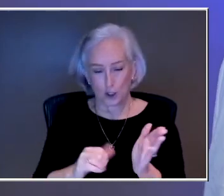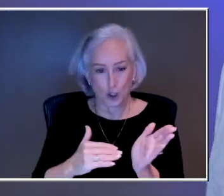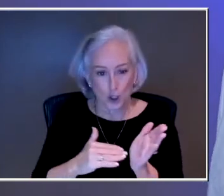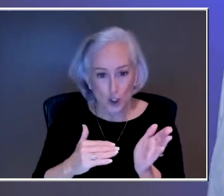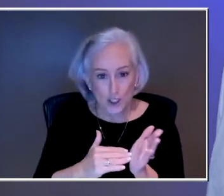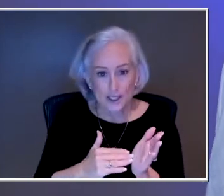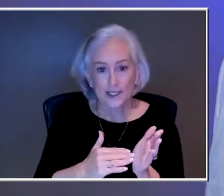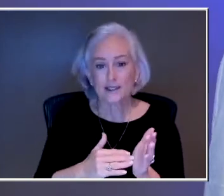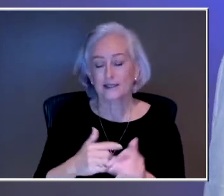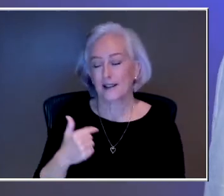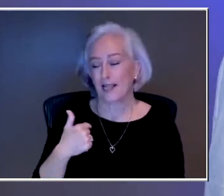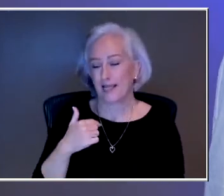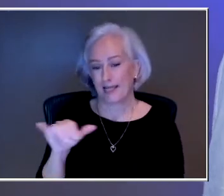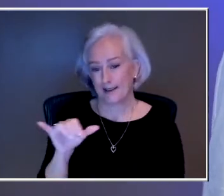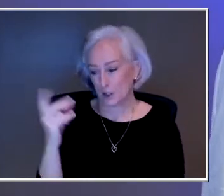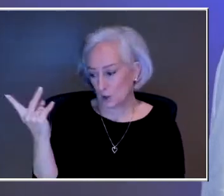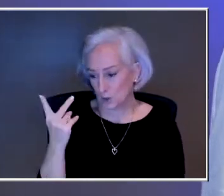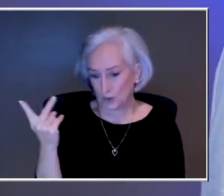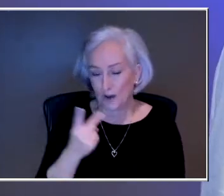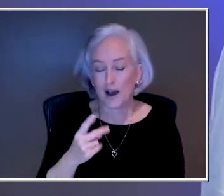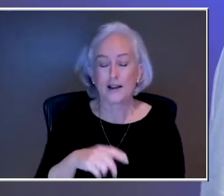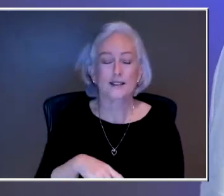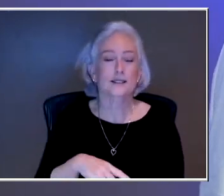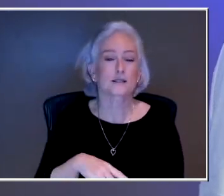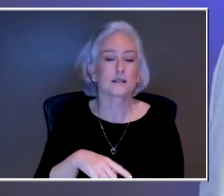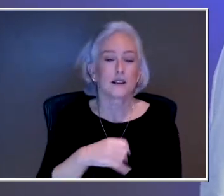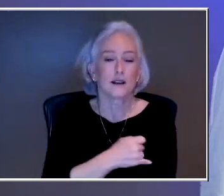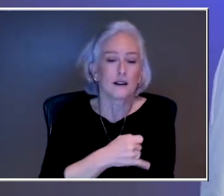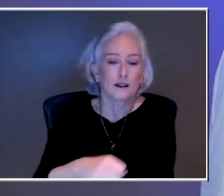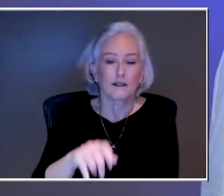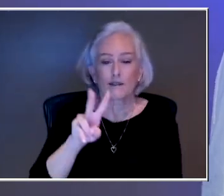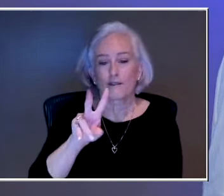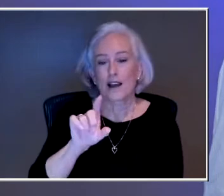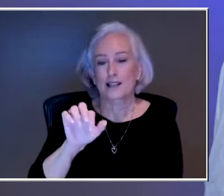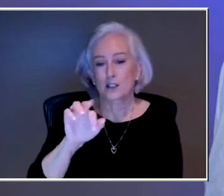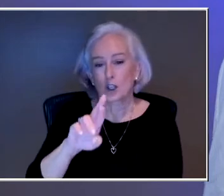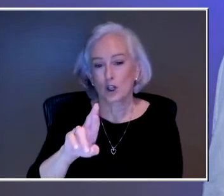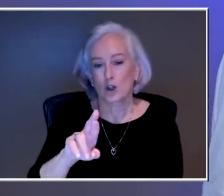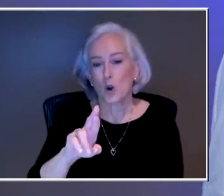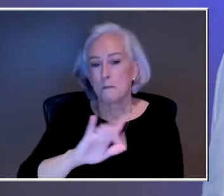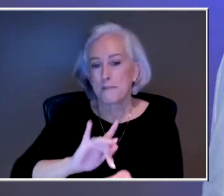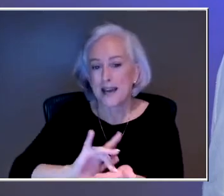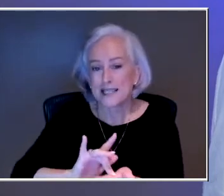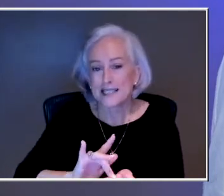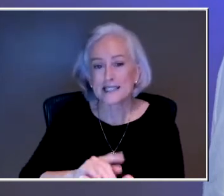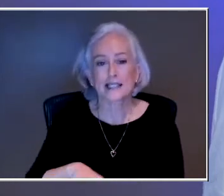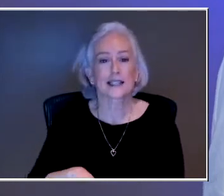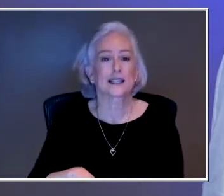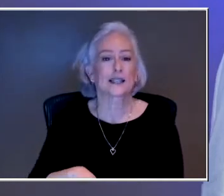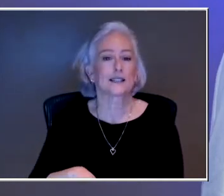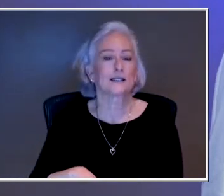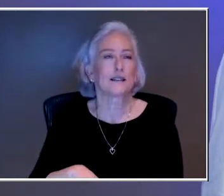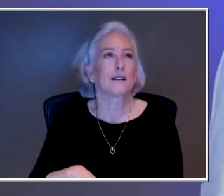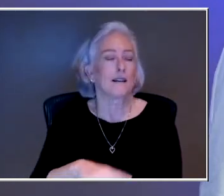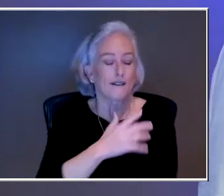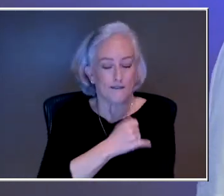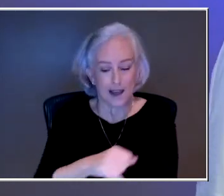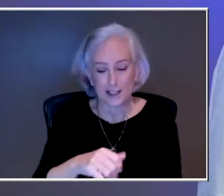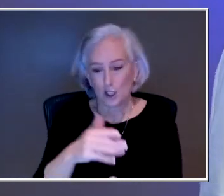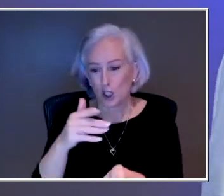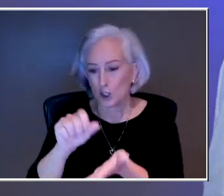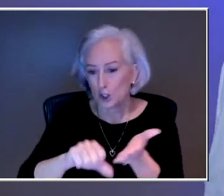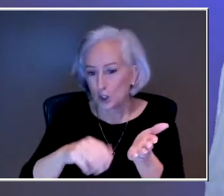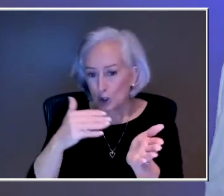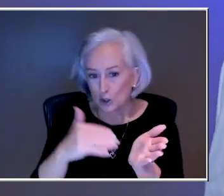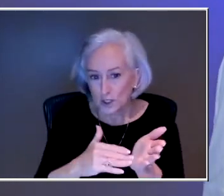myself. People in vascular medicine, we've got a great partner there, and our vascular surgeons. But in order to really optimize